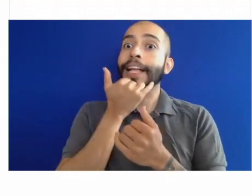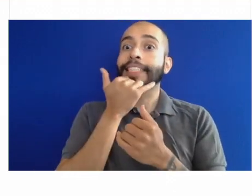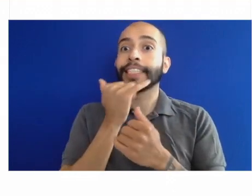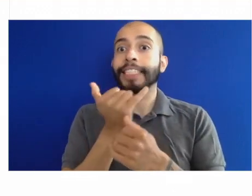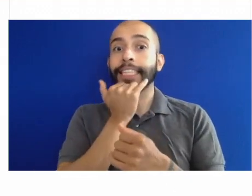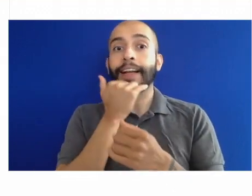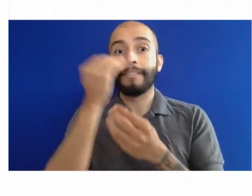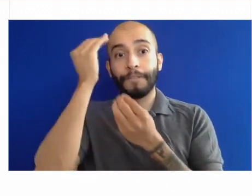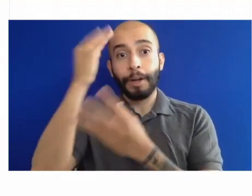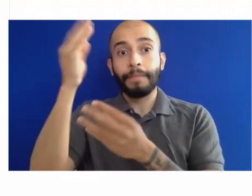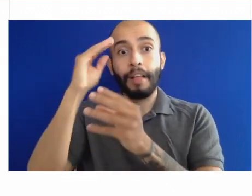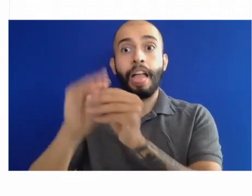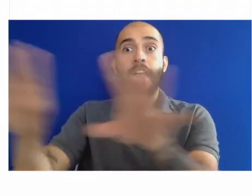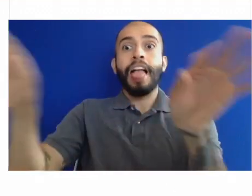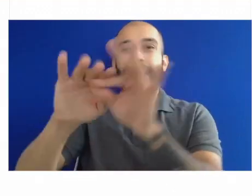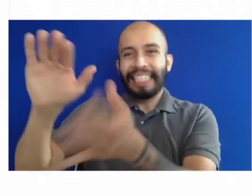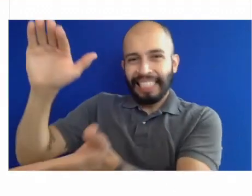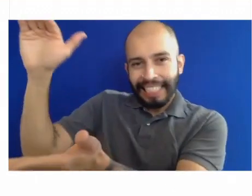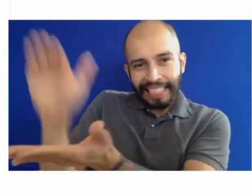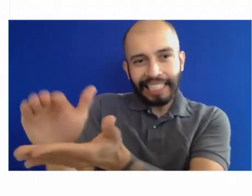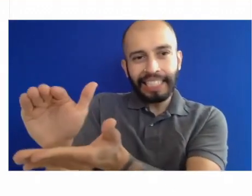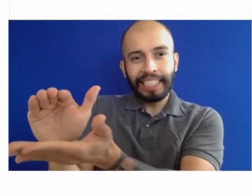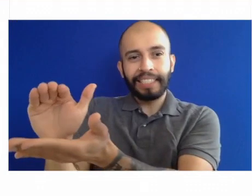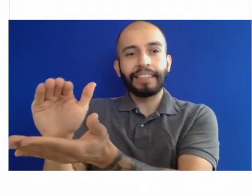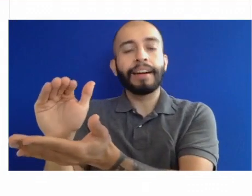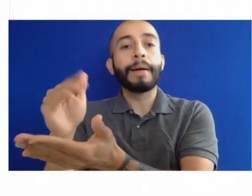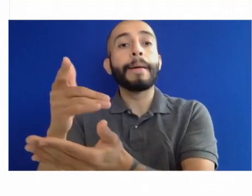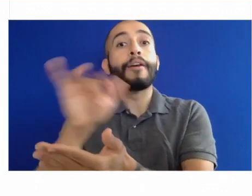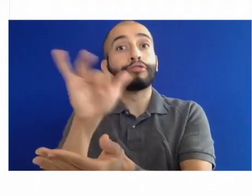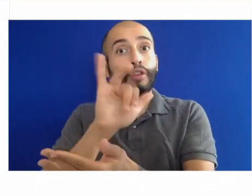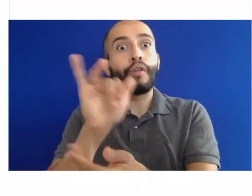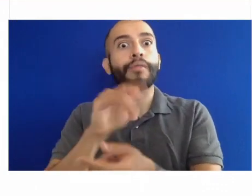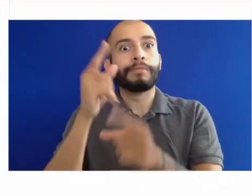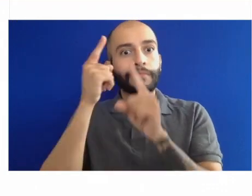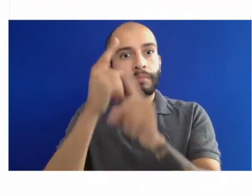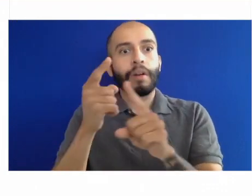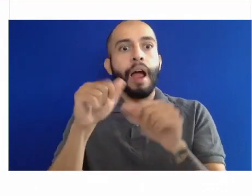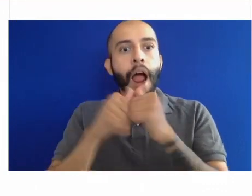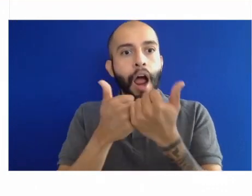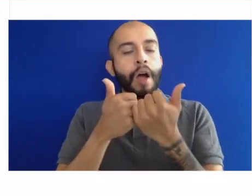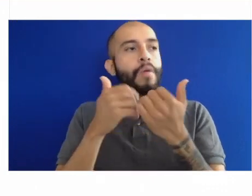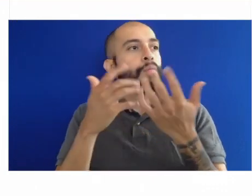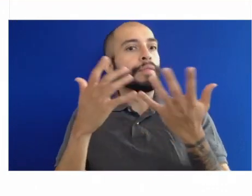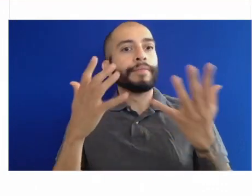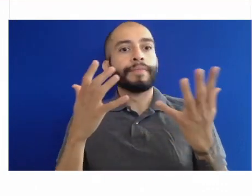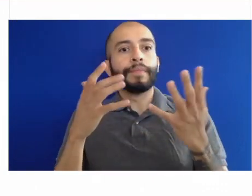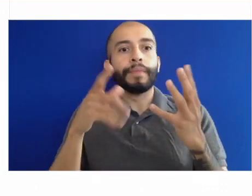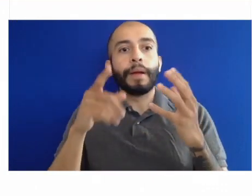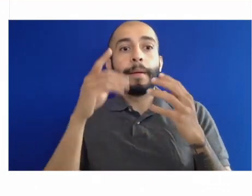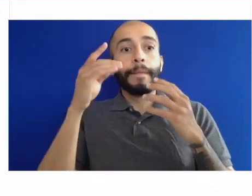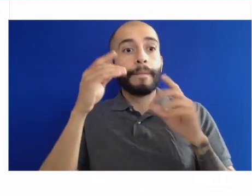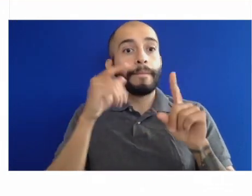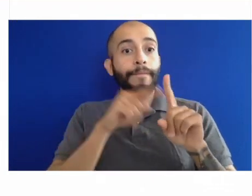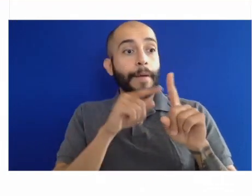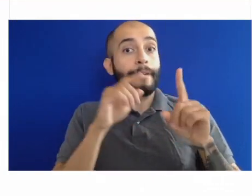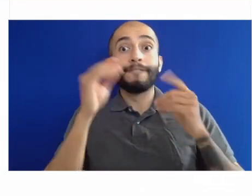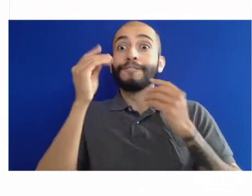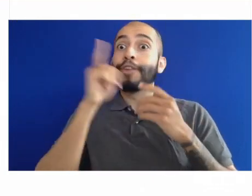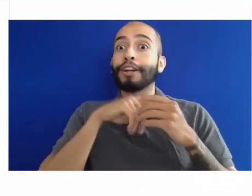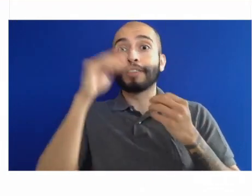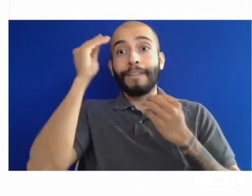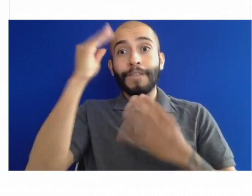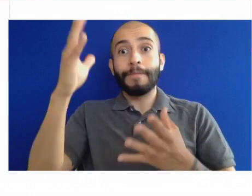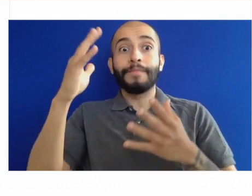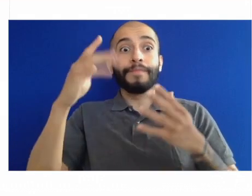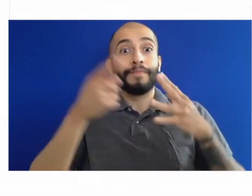first place. But I completely agree with what Tara just explained, that it's not